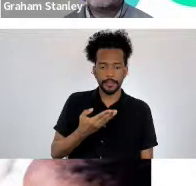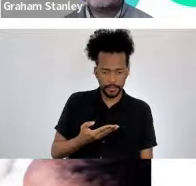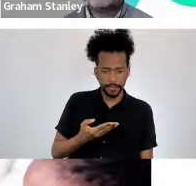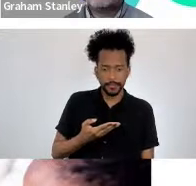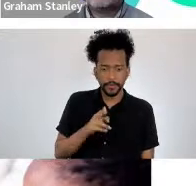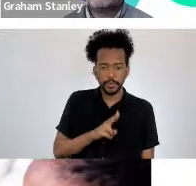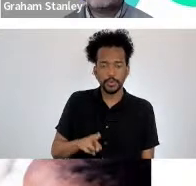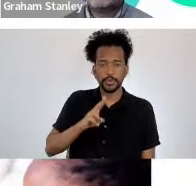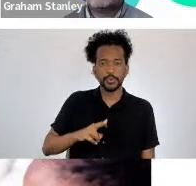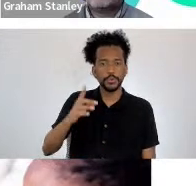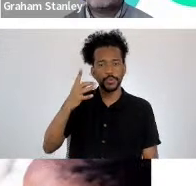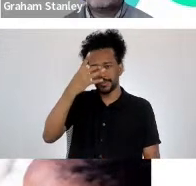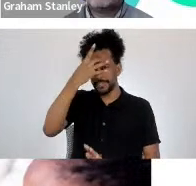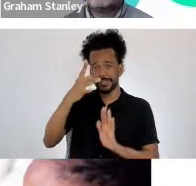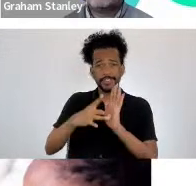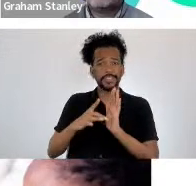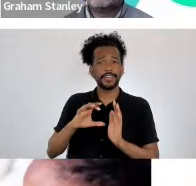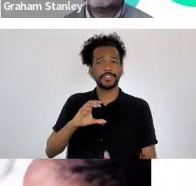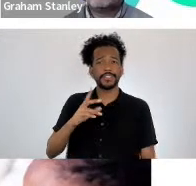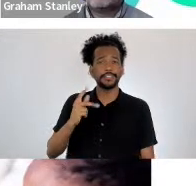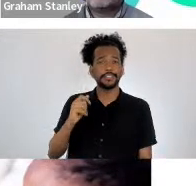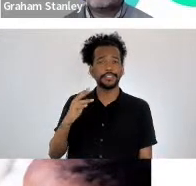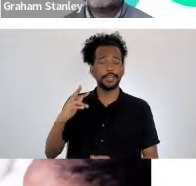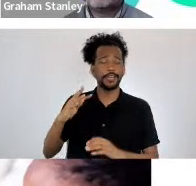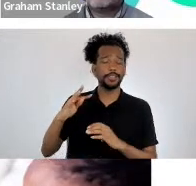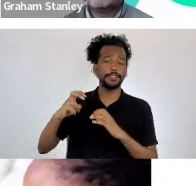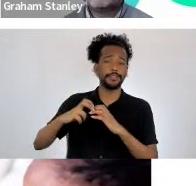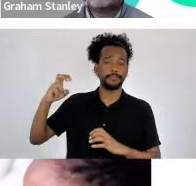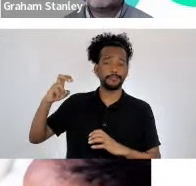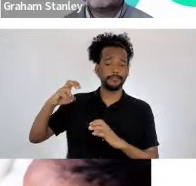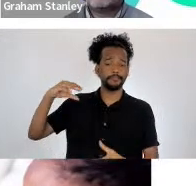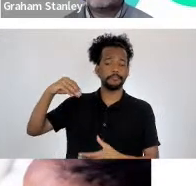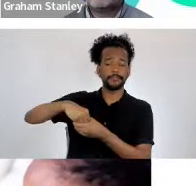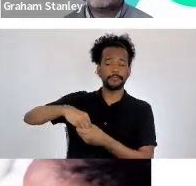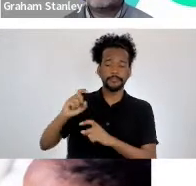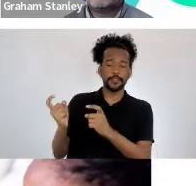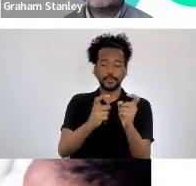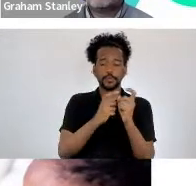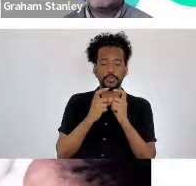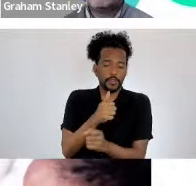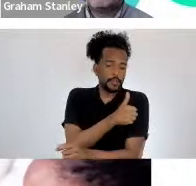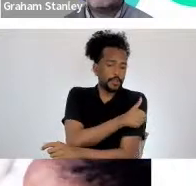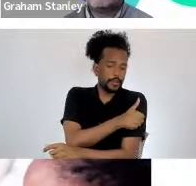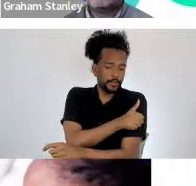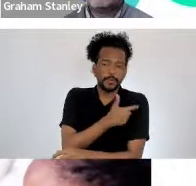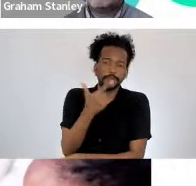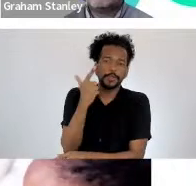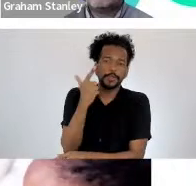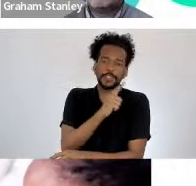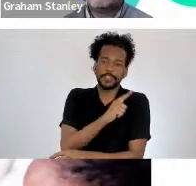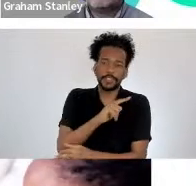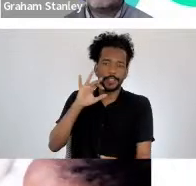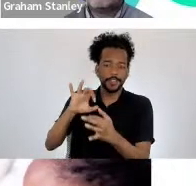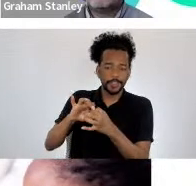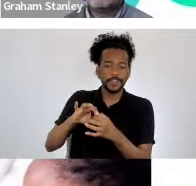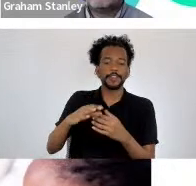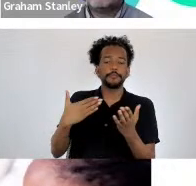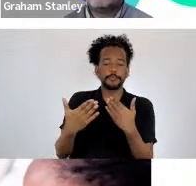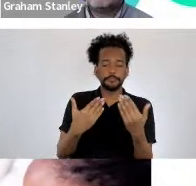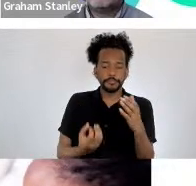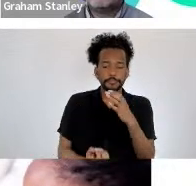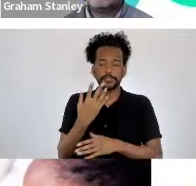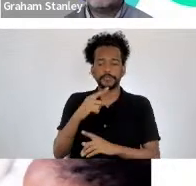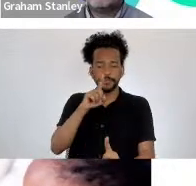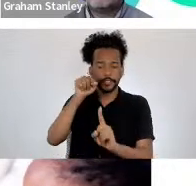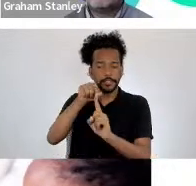goal setting, and this helped learners to clarify their learning goals, create techniques for setting goals, and also helped raise their awareness